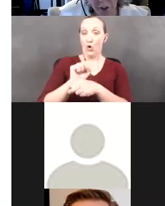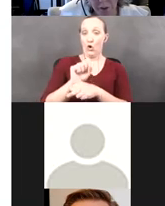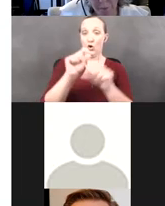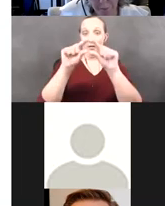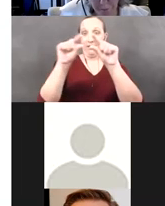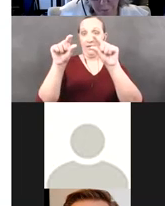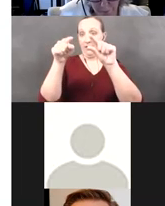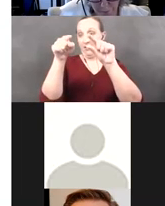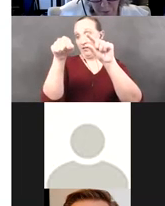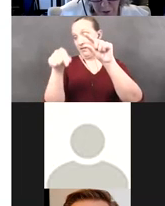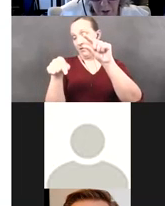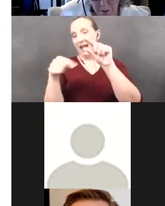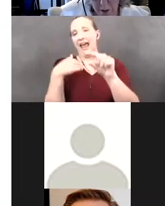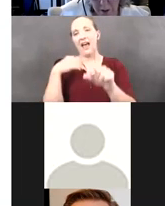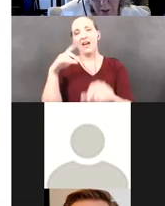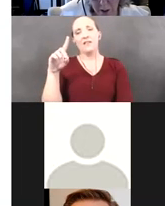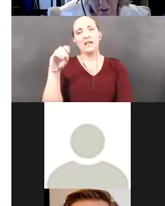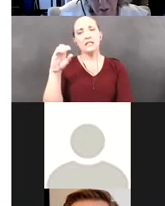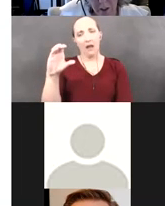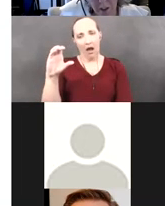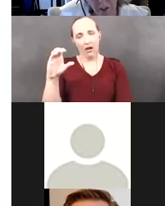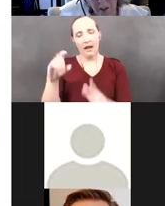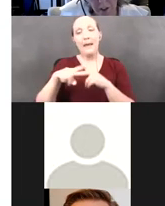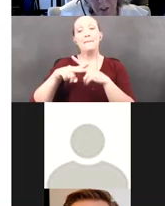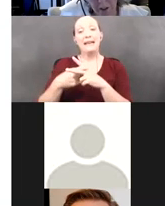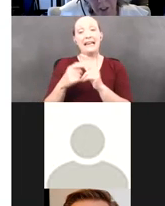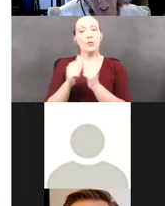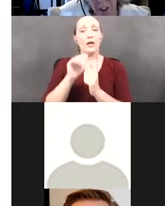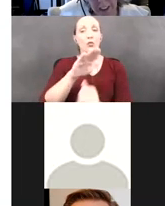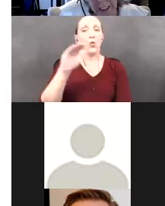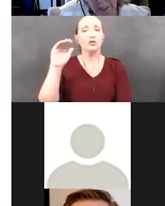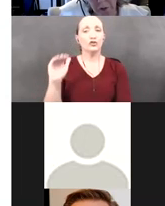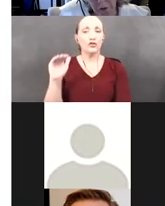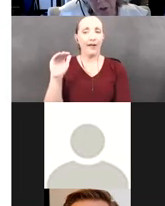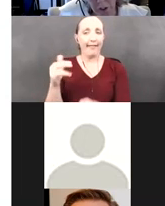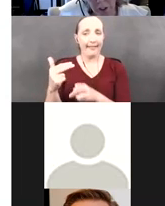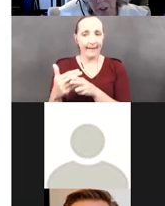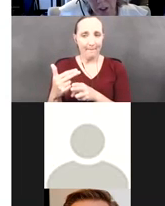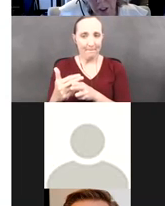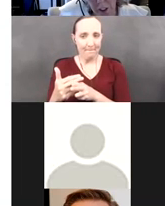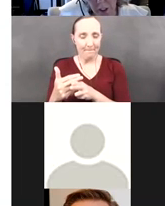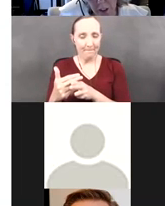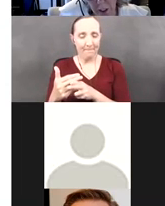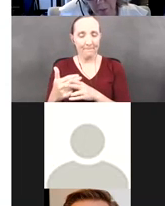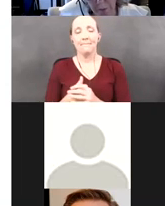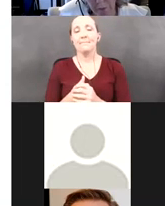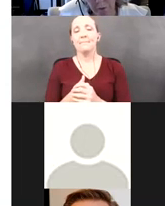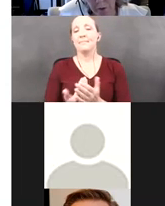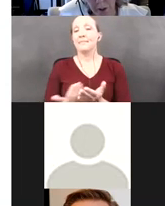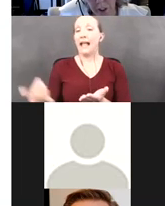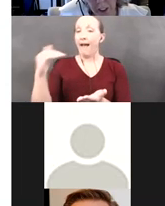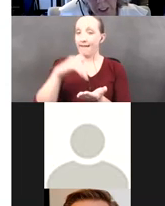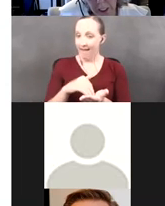Your Work, there's a tu trabajo en document la that parte actually derecha, begins with your hay un child's documento que de name. hecho empieza con el So nombre de su hijo.